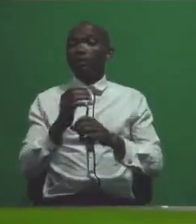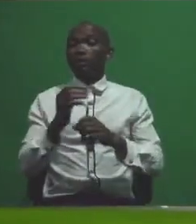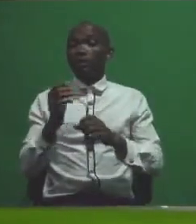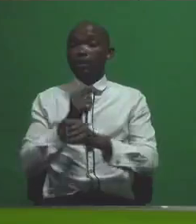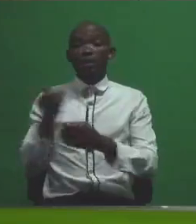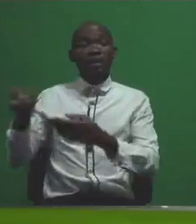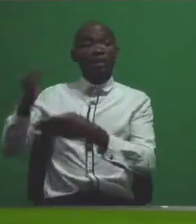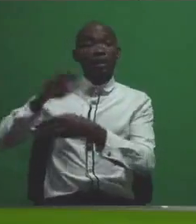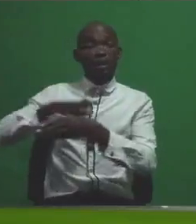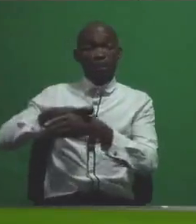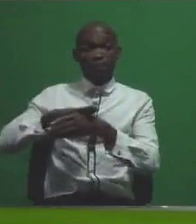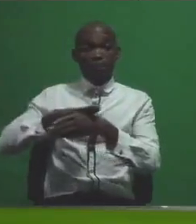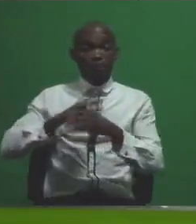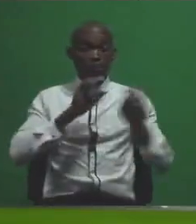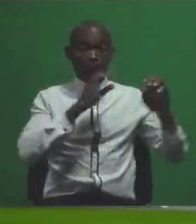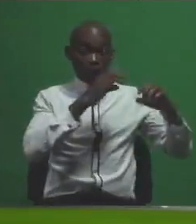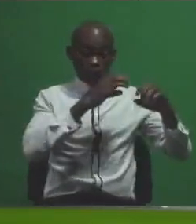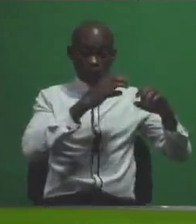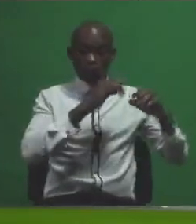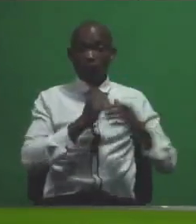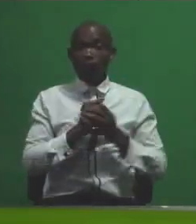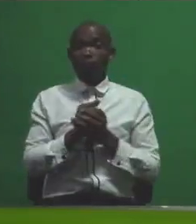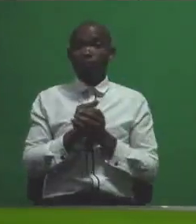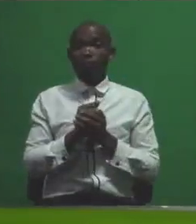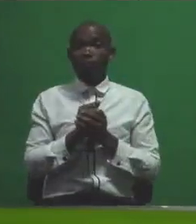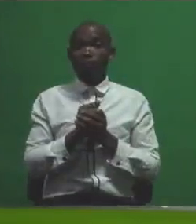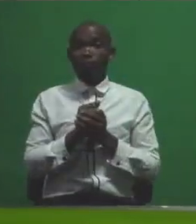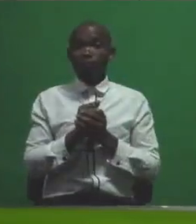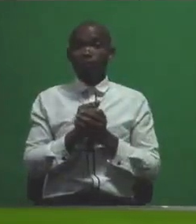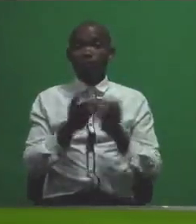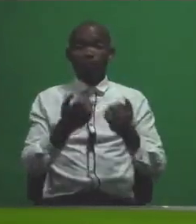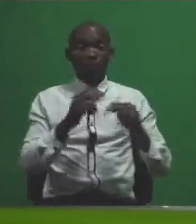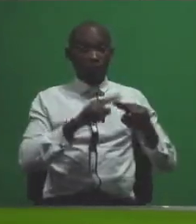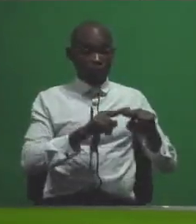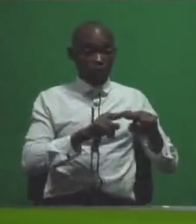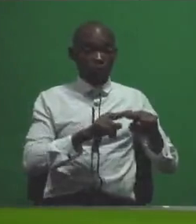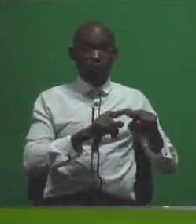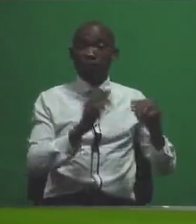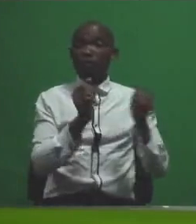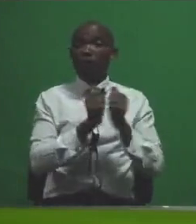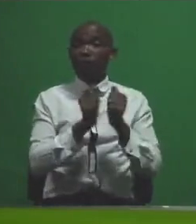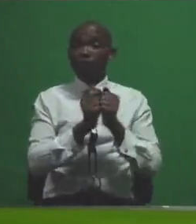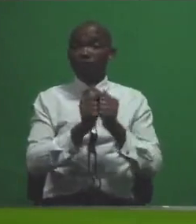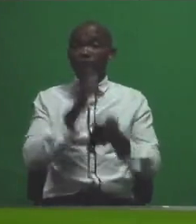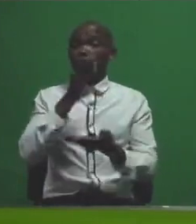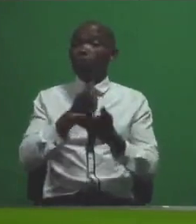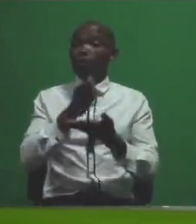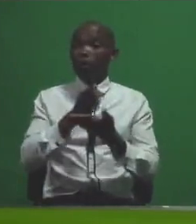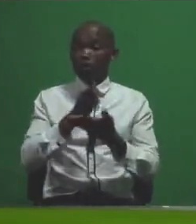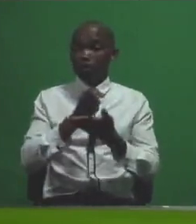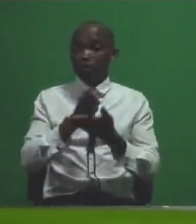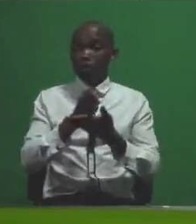technician is the one who keep those laboratory equipment, make sure